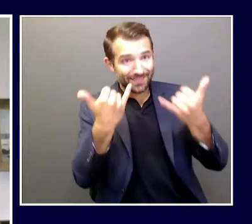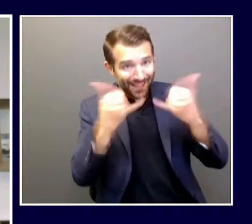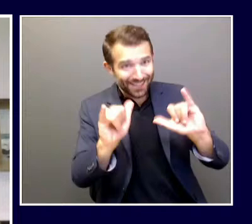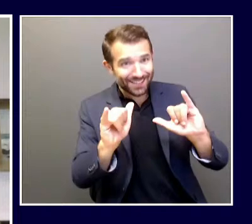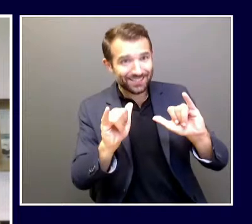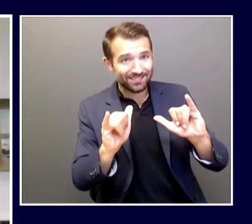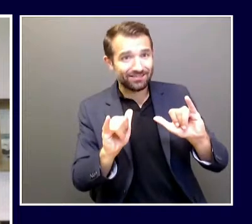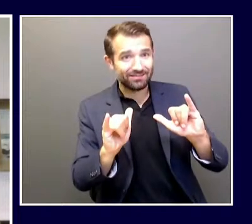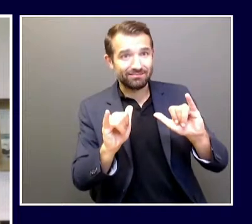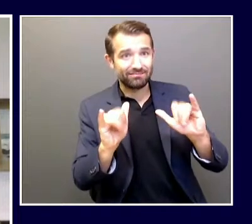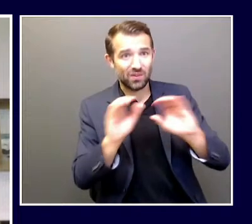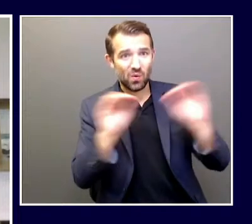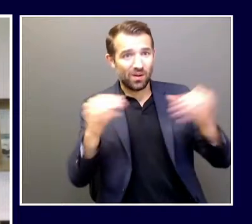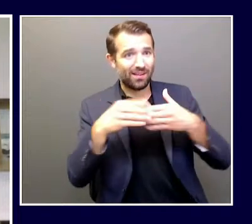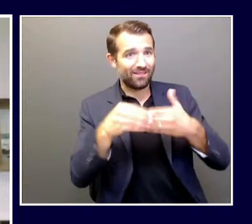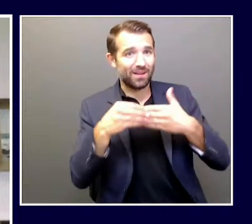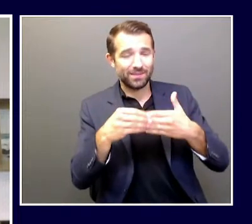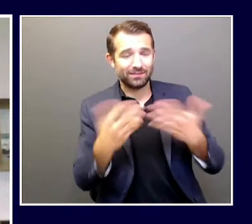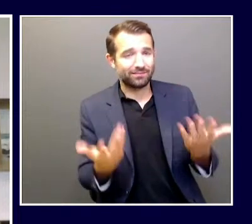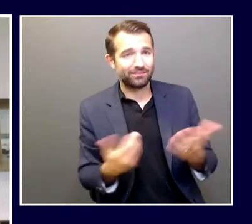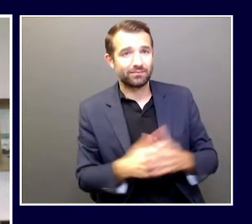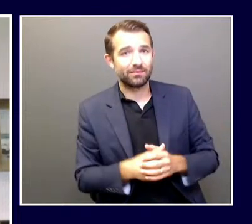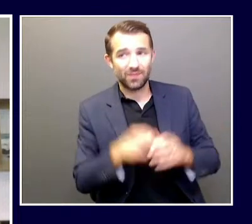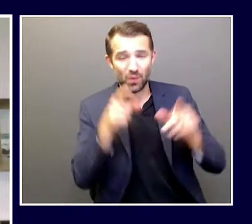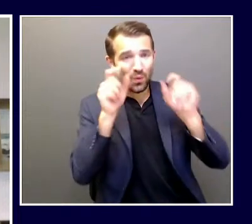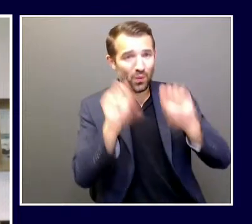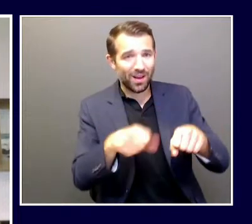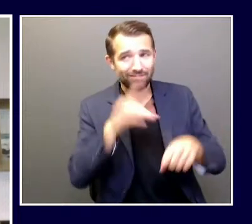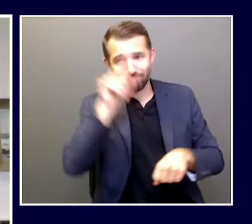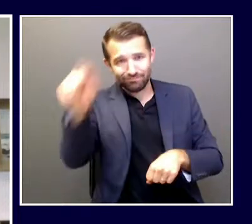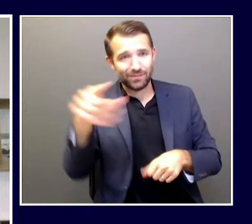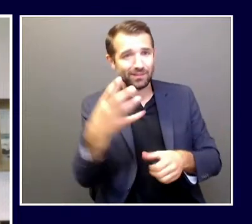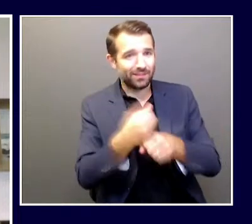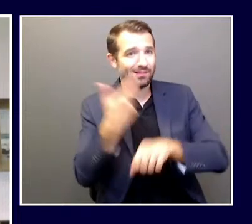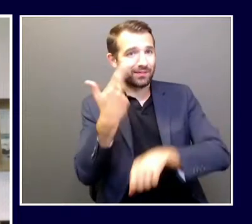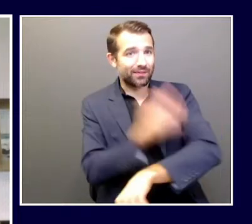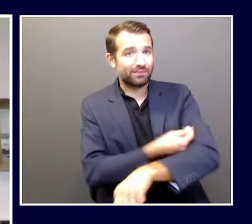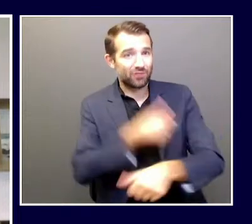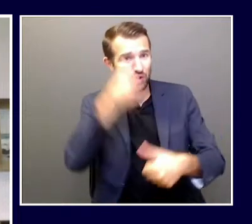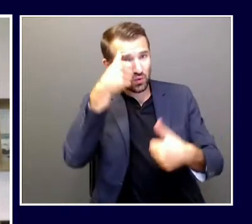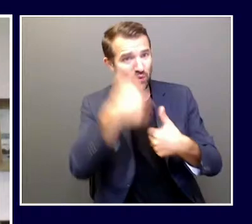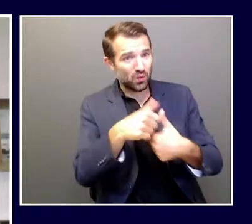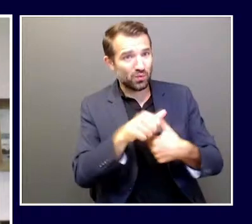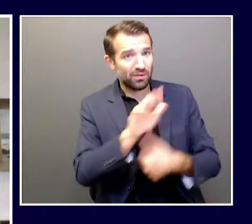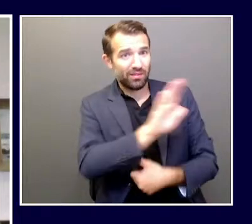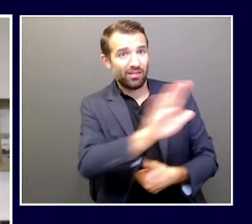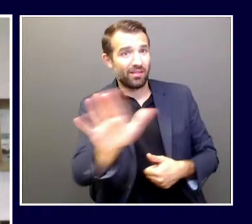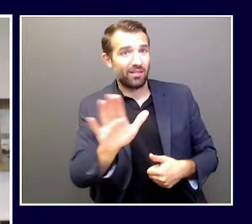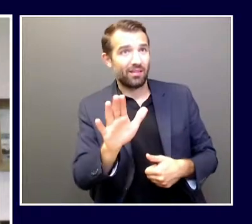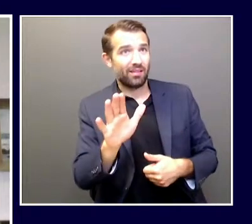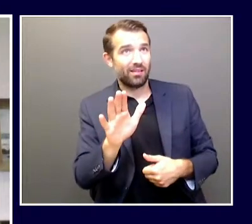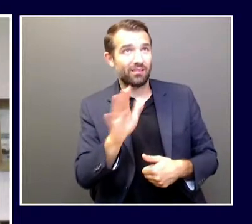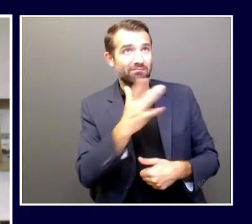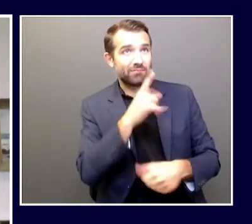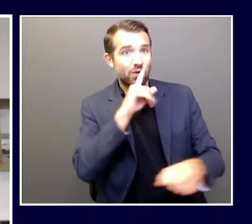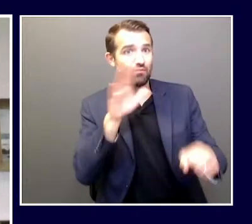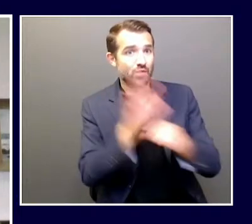here is to do what the Hippocratic Oath says, which is to do no harm. And for those reasons, we're not contemplating any changes.